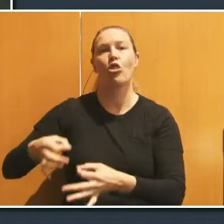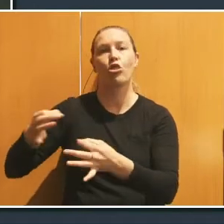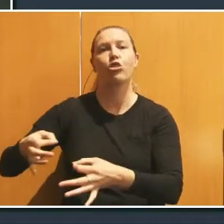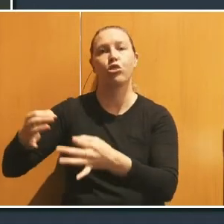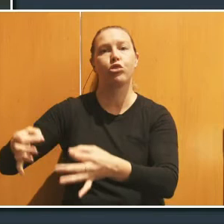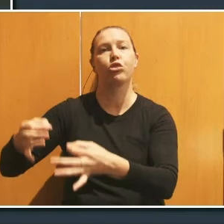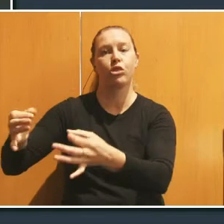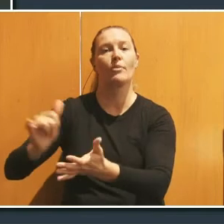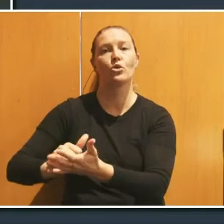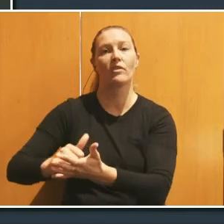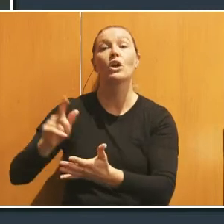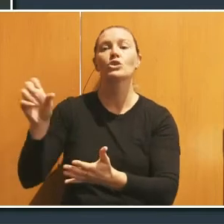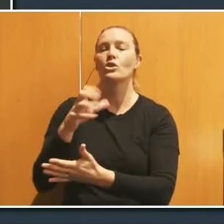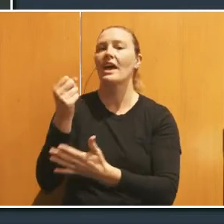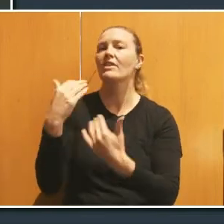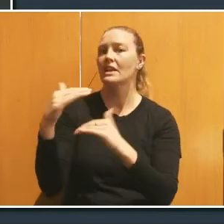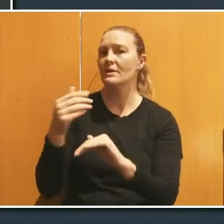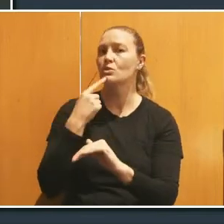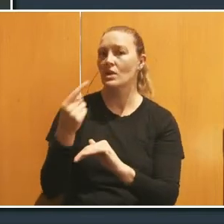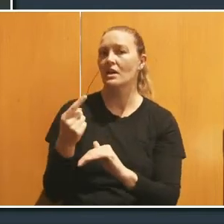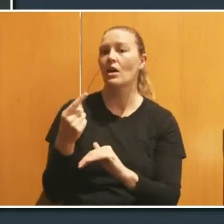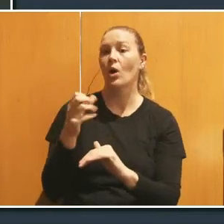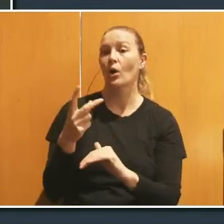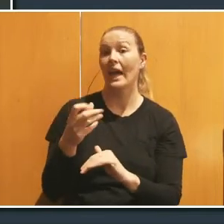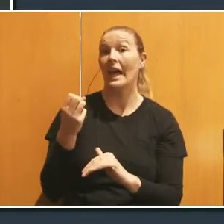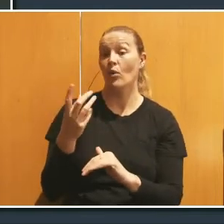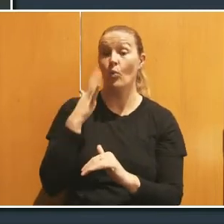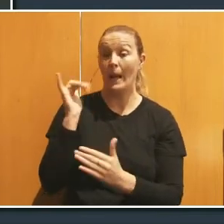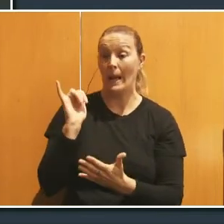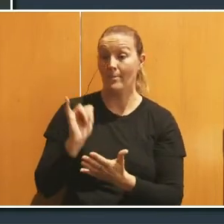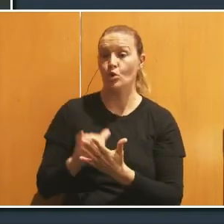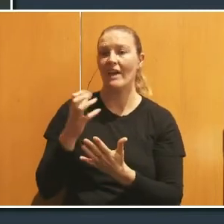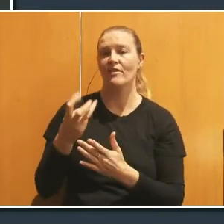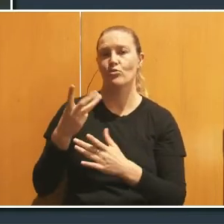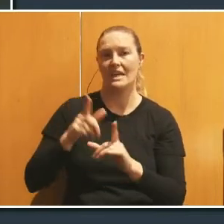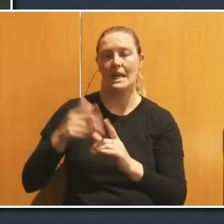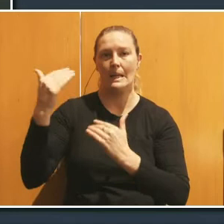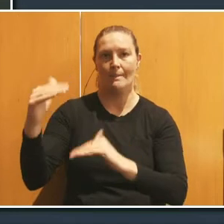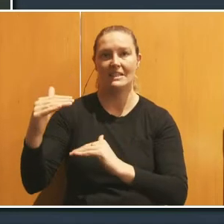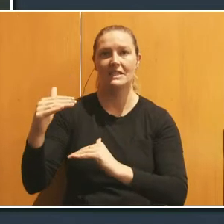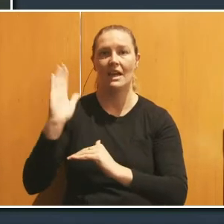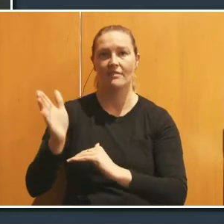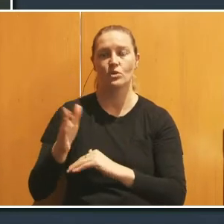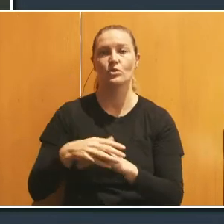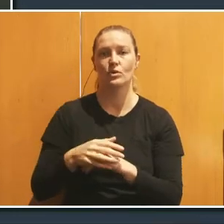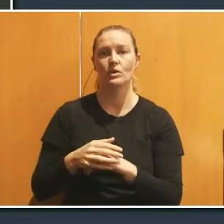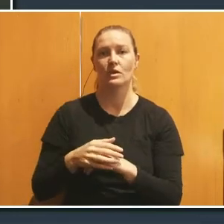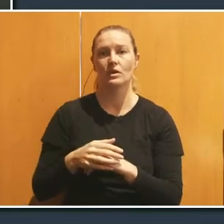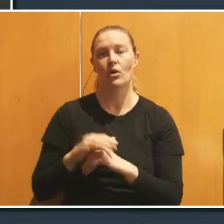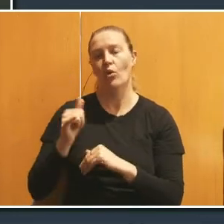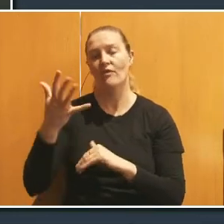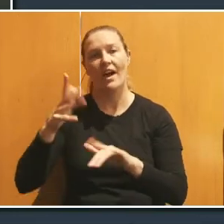So there should be a limit to say, okay, you've got 3 years to actually make it happen, or 5 years, or whatever it may